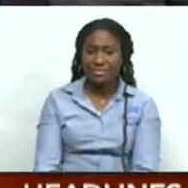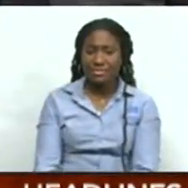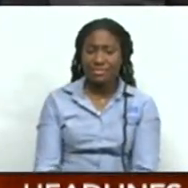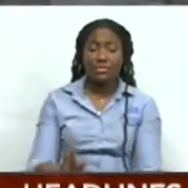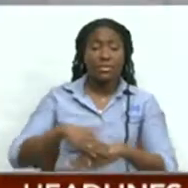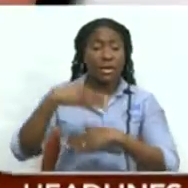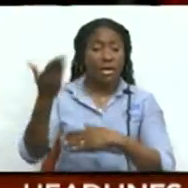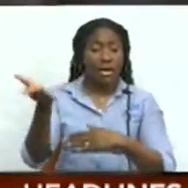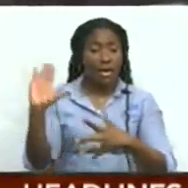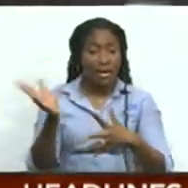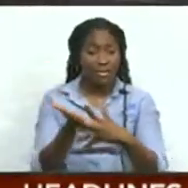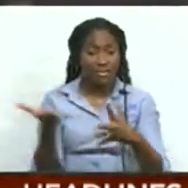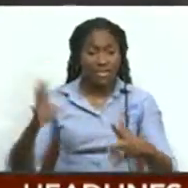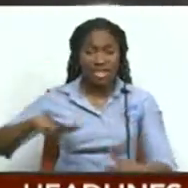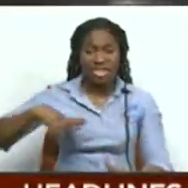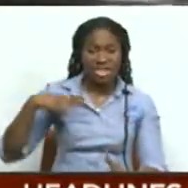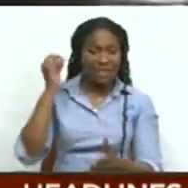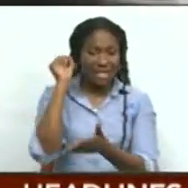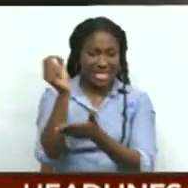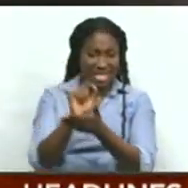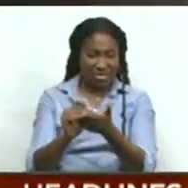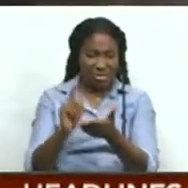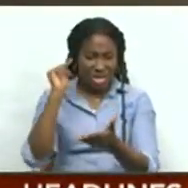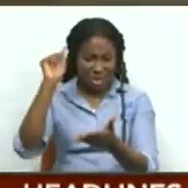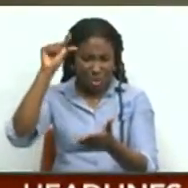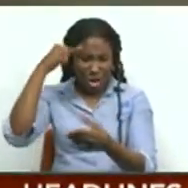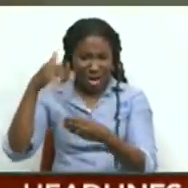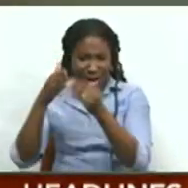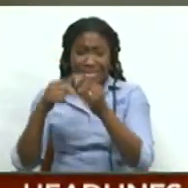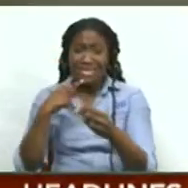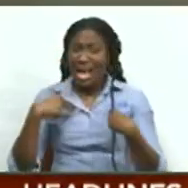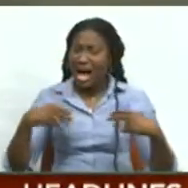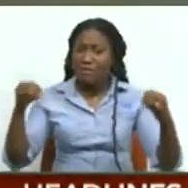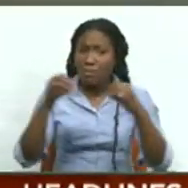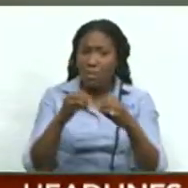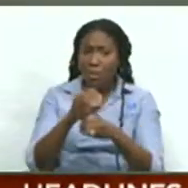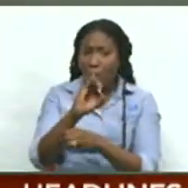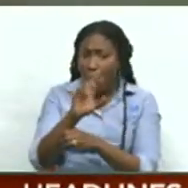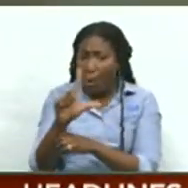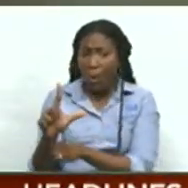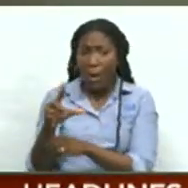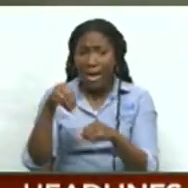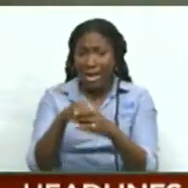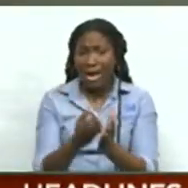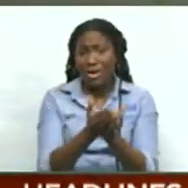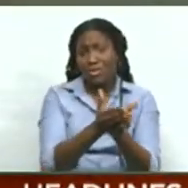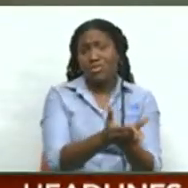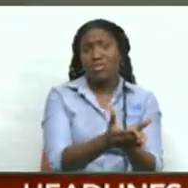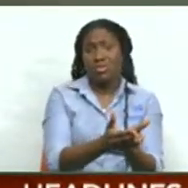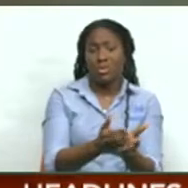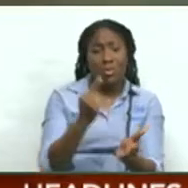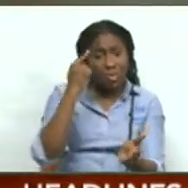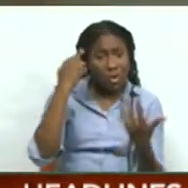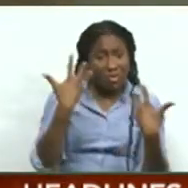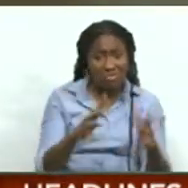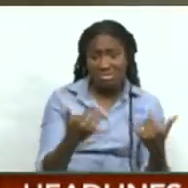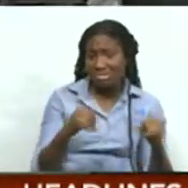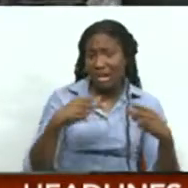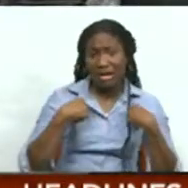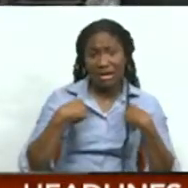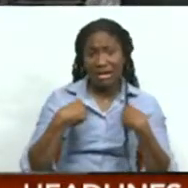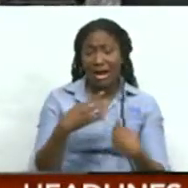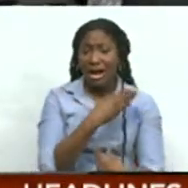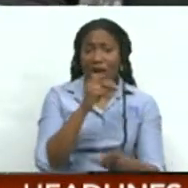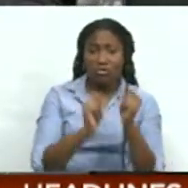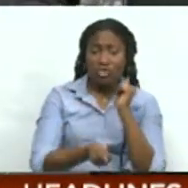the chief secretary says there may have been more oil in the Overton bunker than previously thought. Trinidad and Tobago